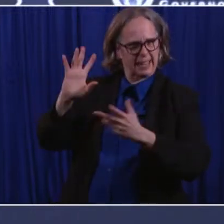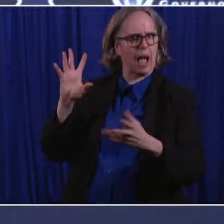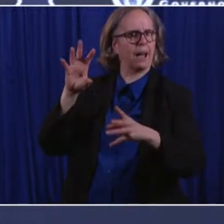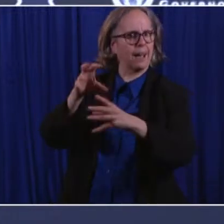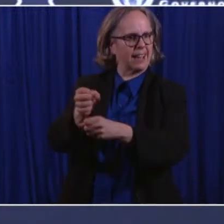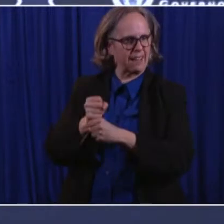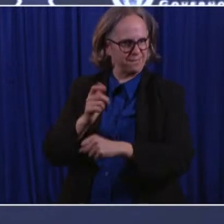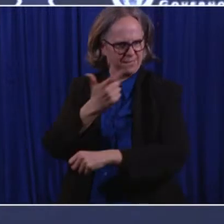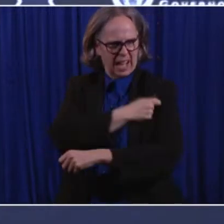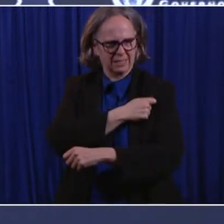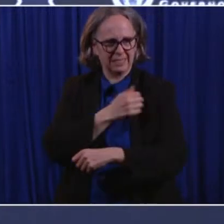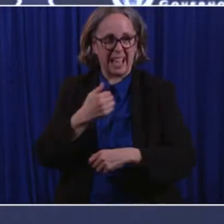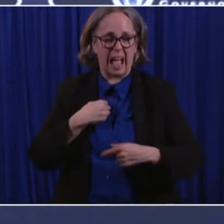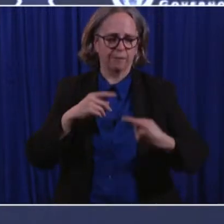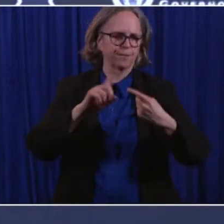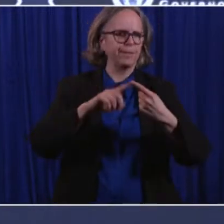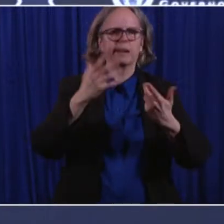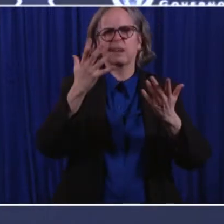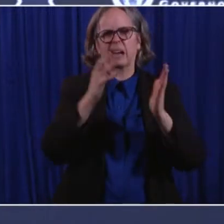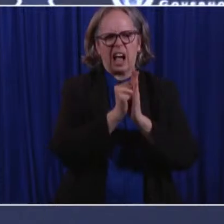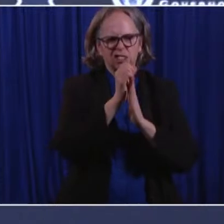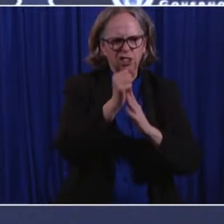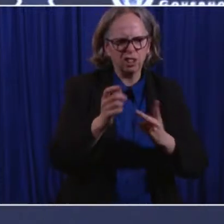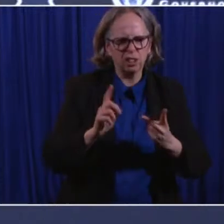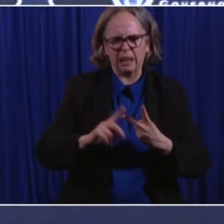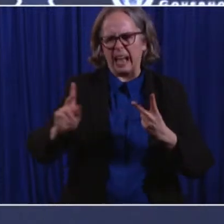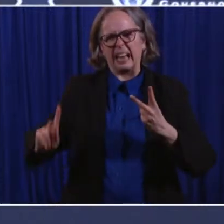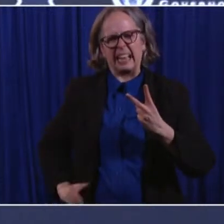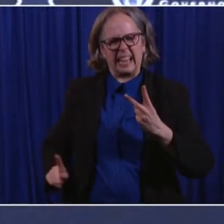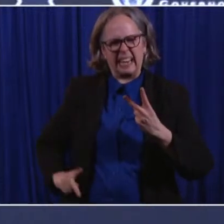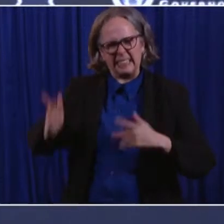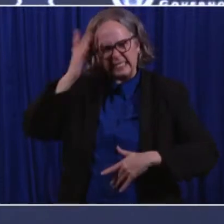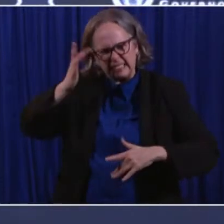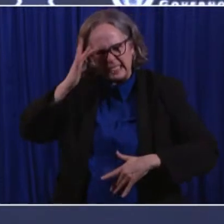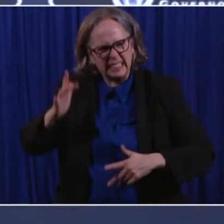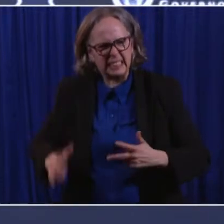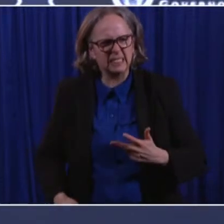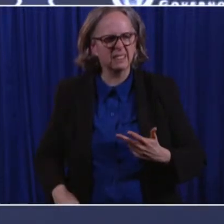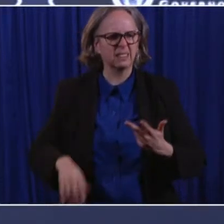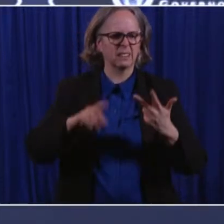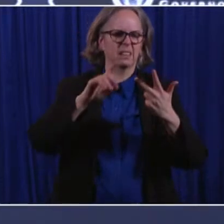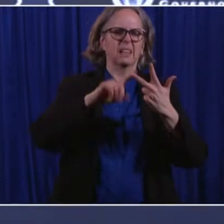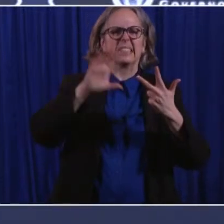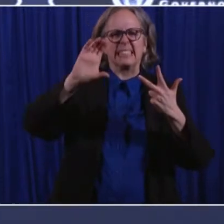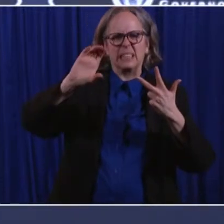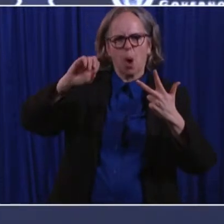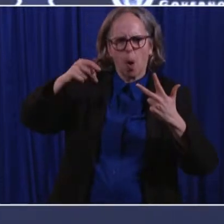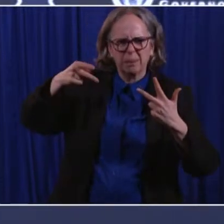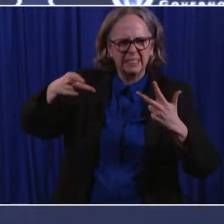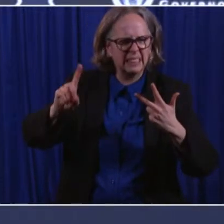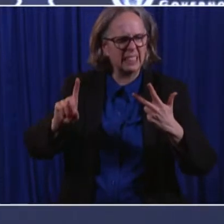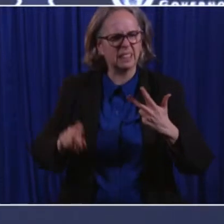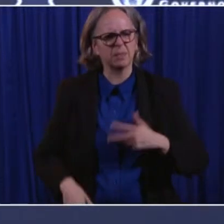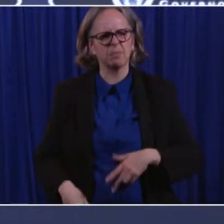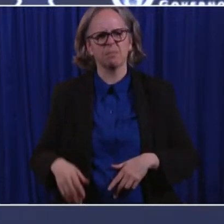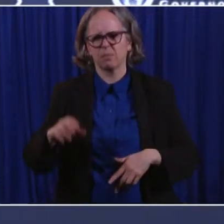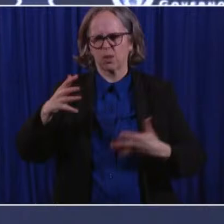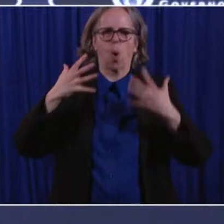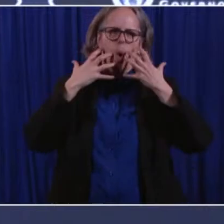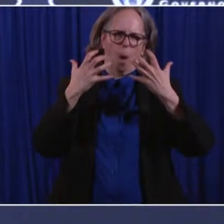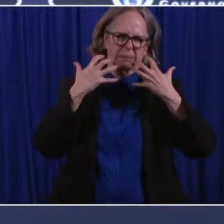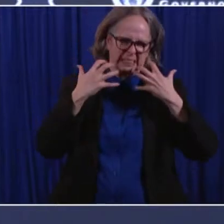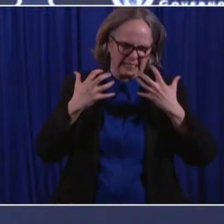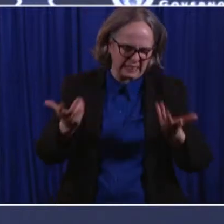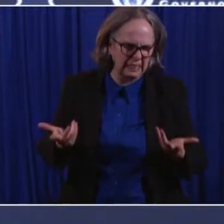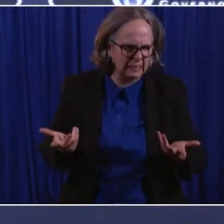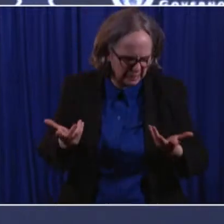disease, COPD, heart disease, or obesity. And in 11 days from now, March 29th, we will open